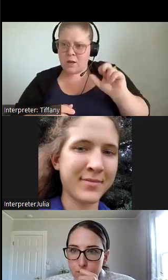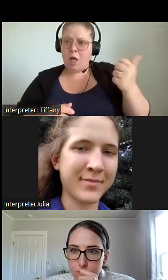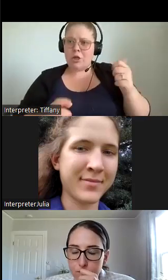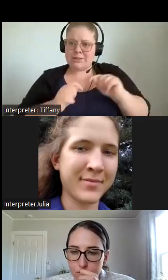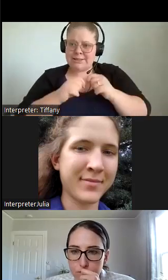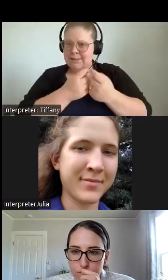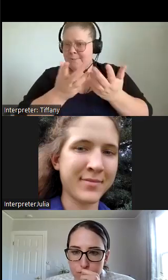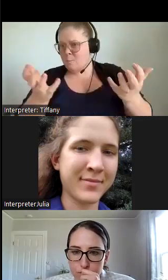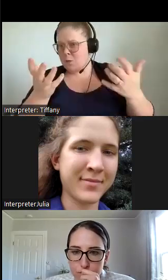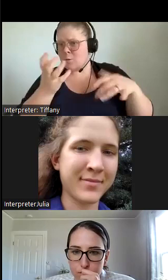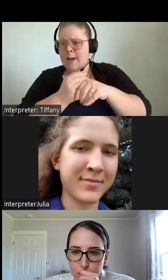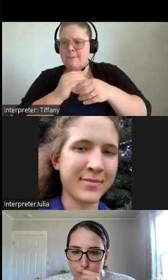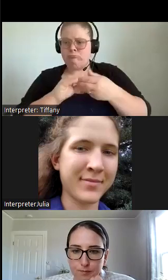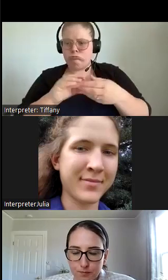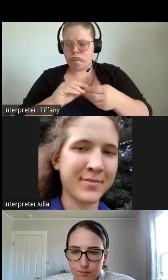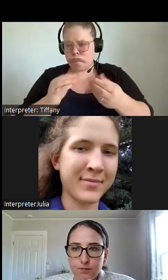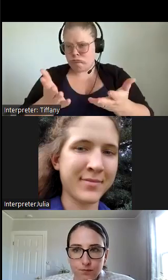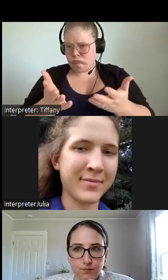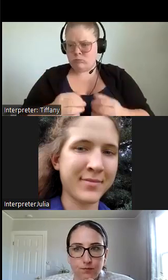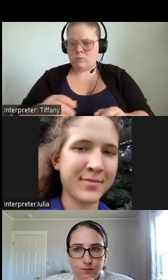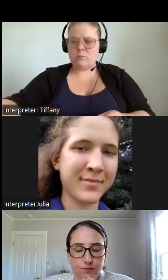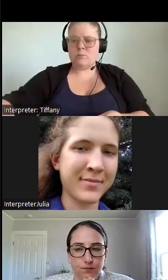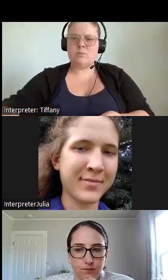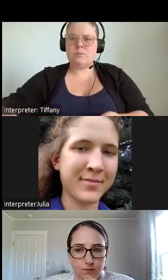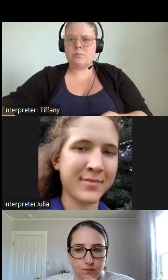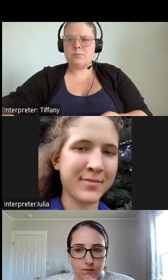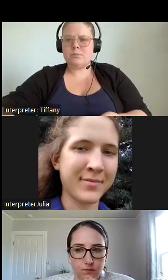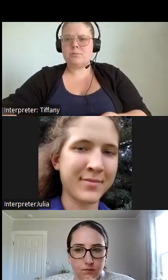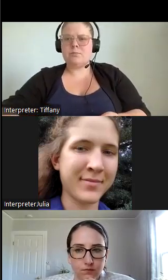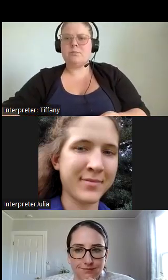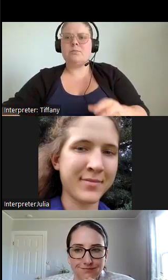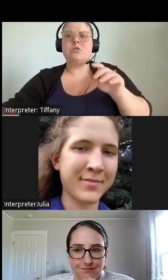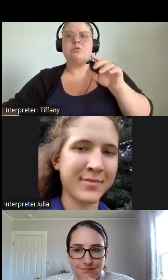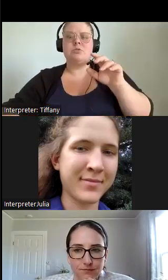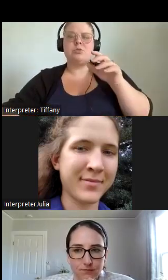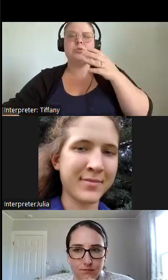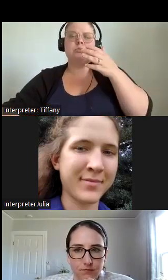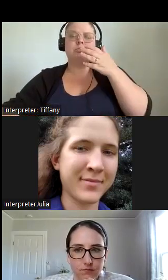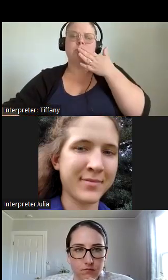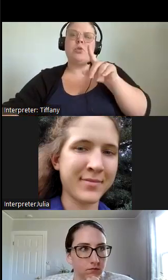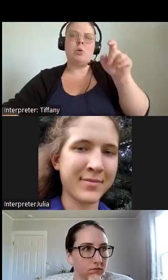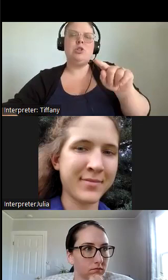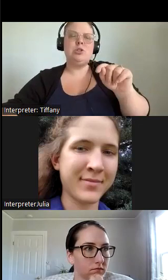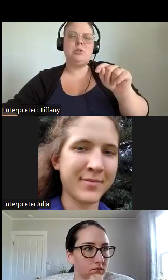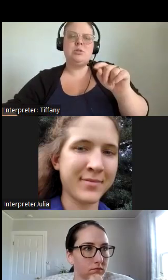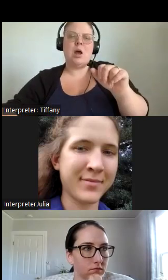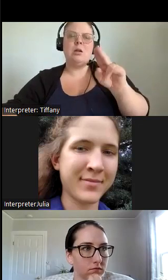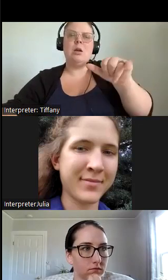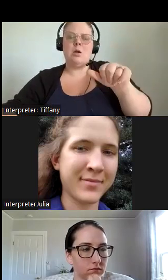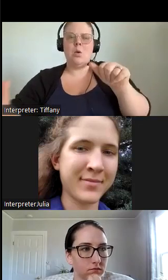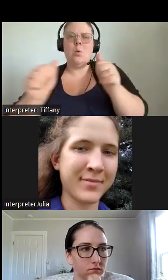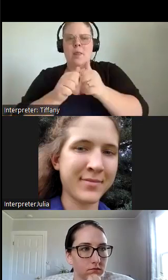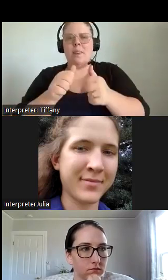you can provide about that question. Yeah, thanks, Victoria, and good question, Tanya. Yes, with our block grant dollars, there's